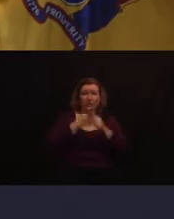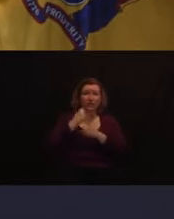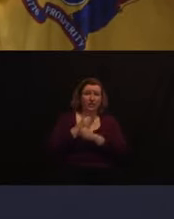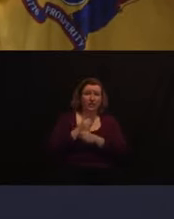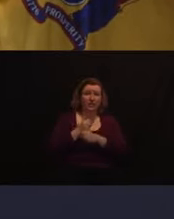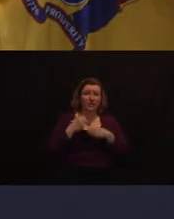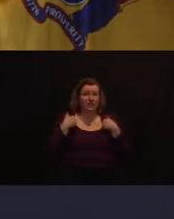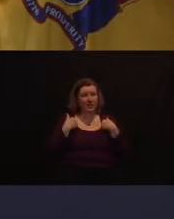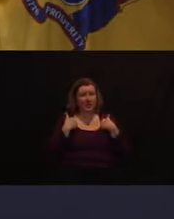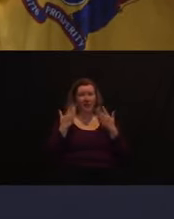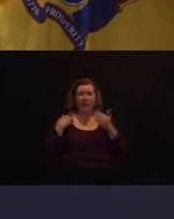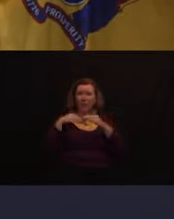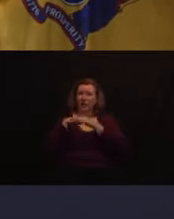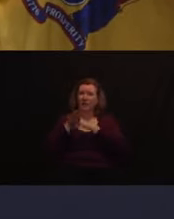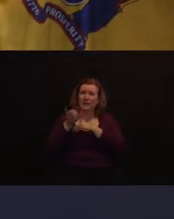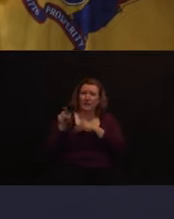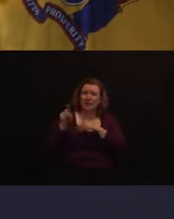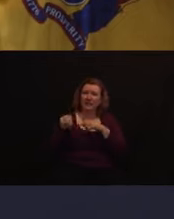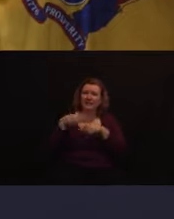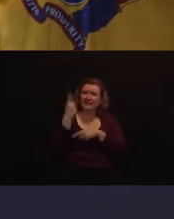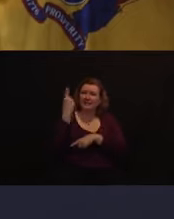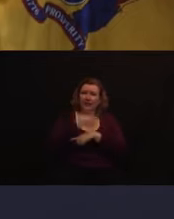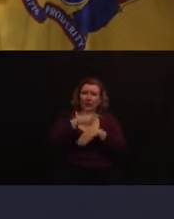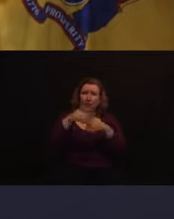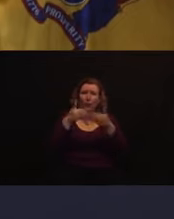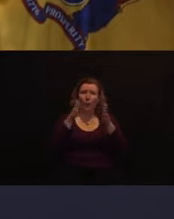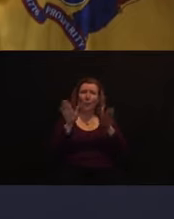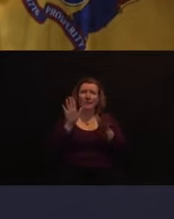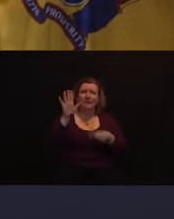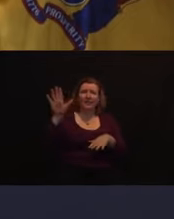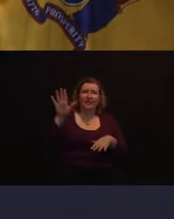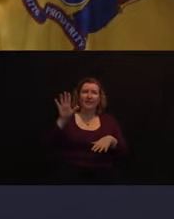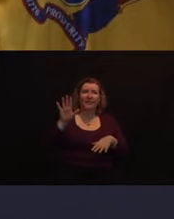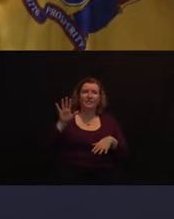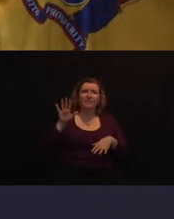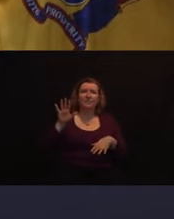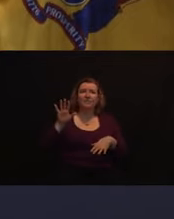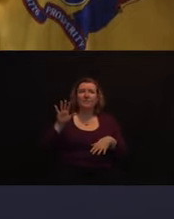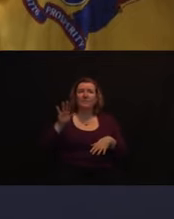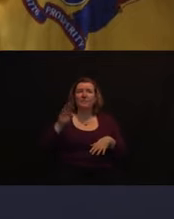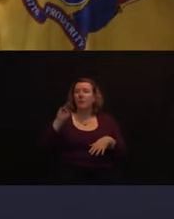day that they kicked off their amusement part of it. You've been in it.